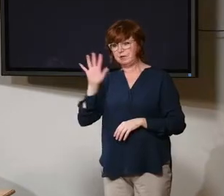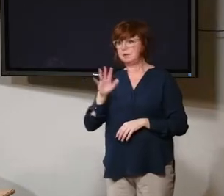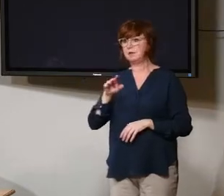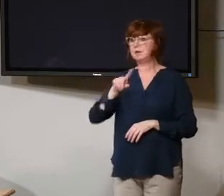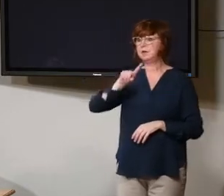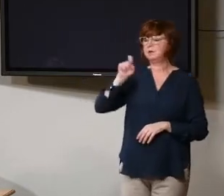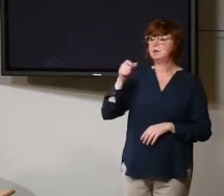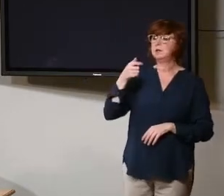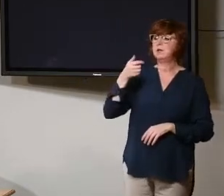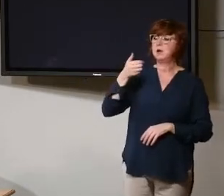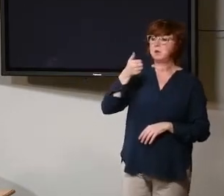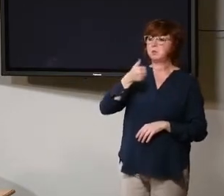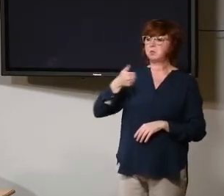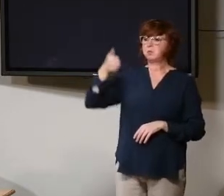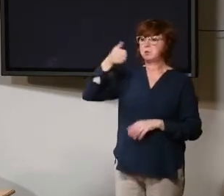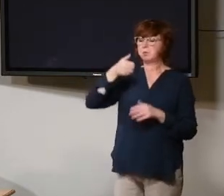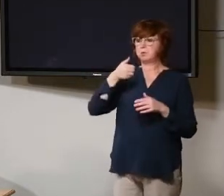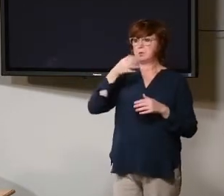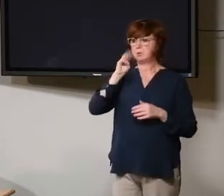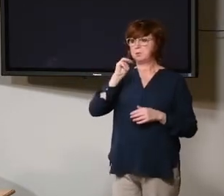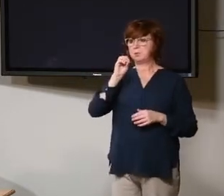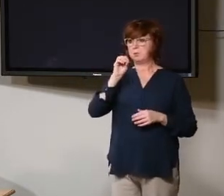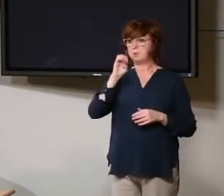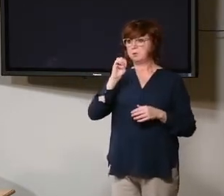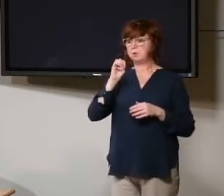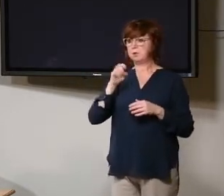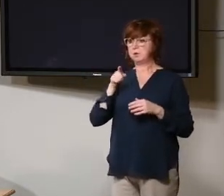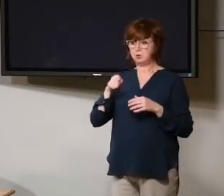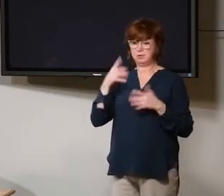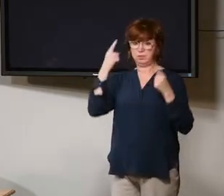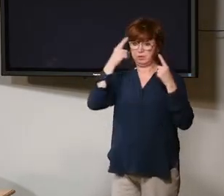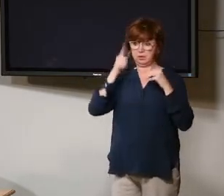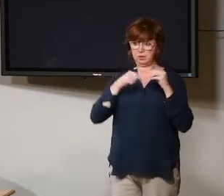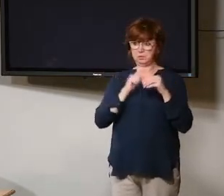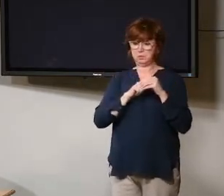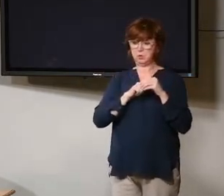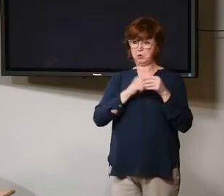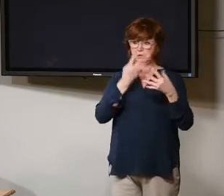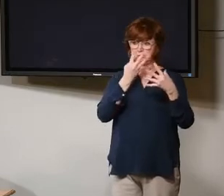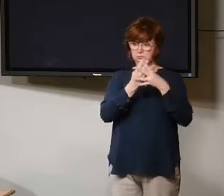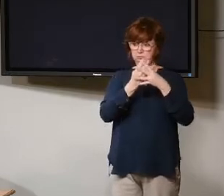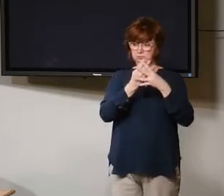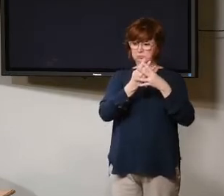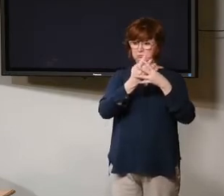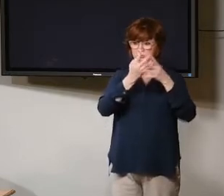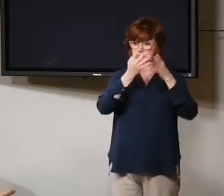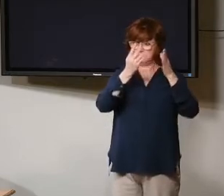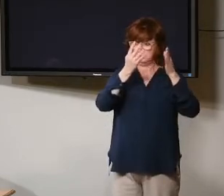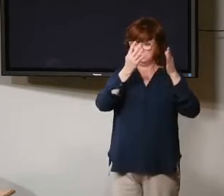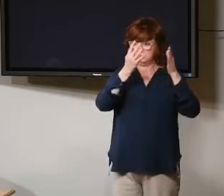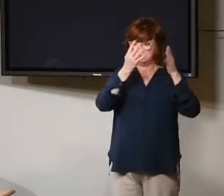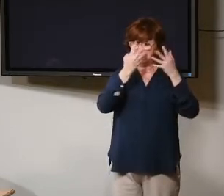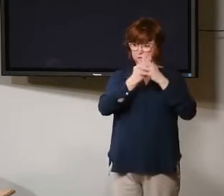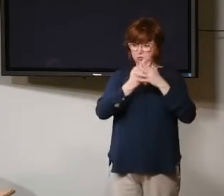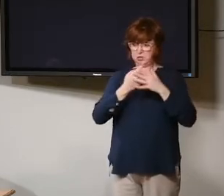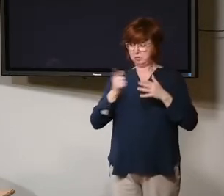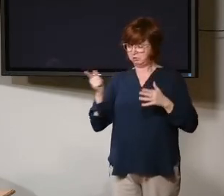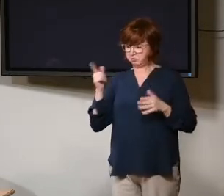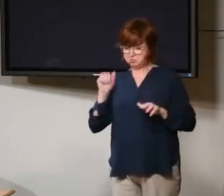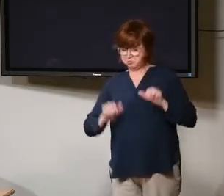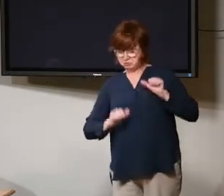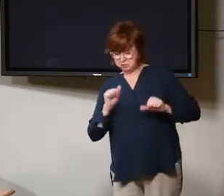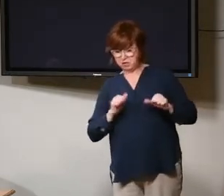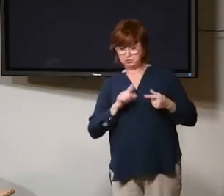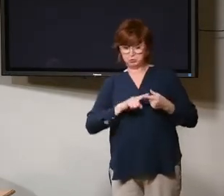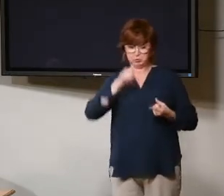any consideration to releasing inmates from any of the provincial correctional institutions in order to maybe reduce